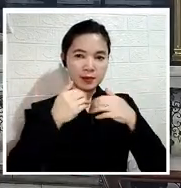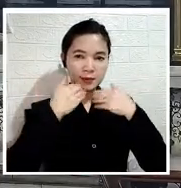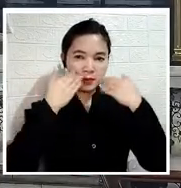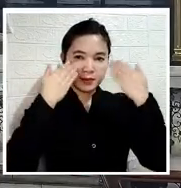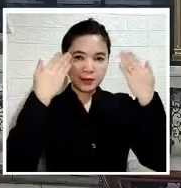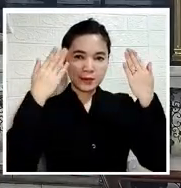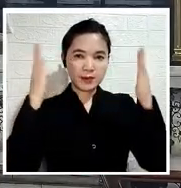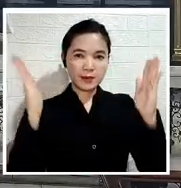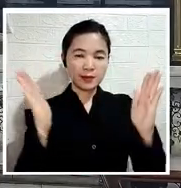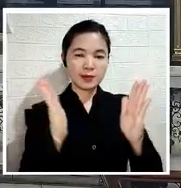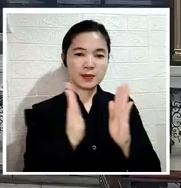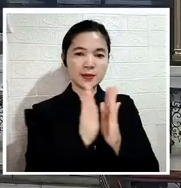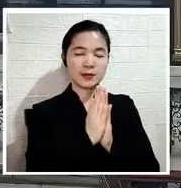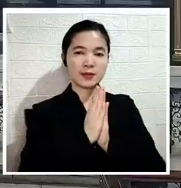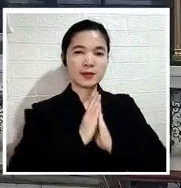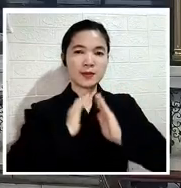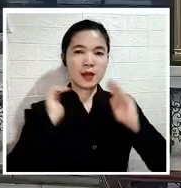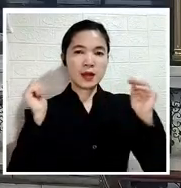Alleluia,